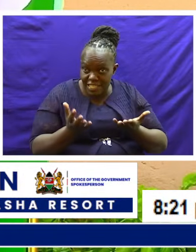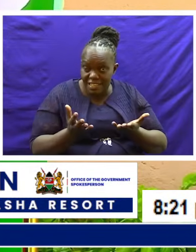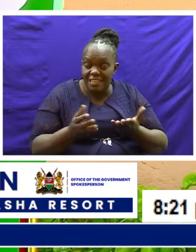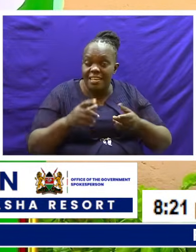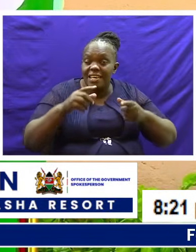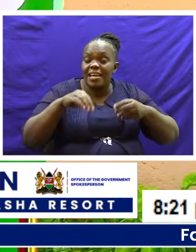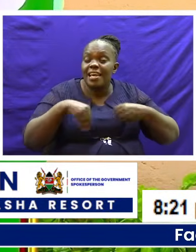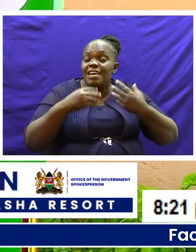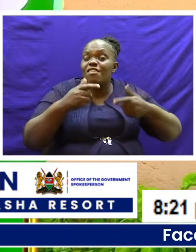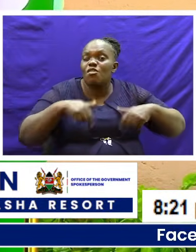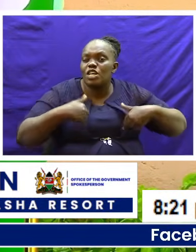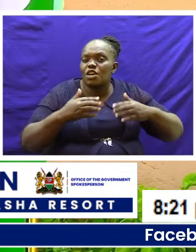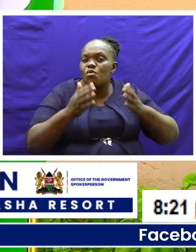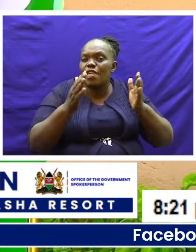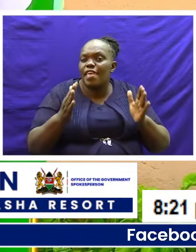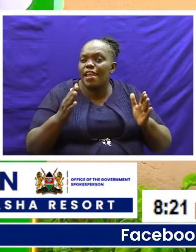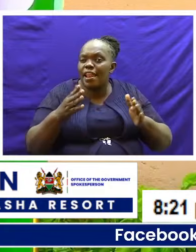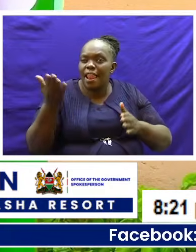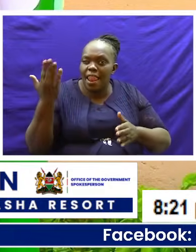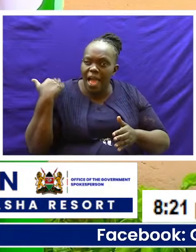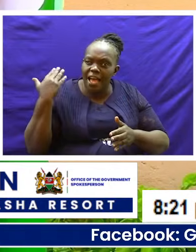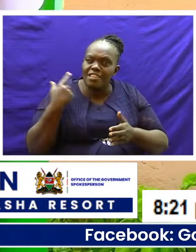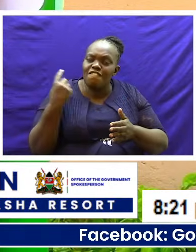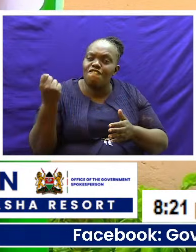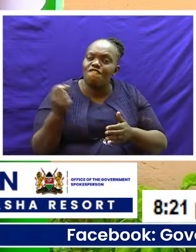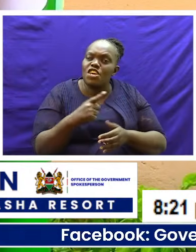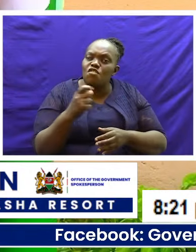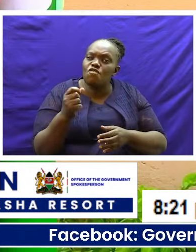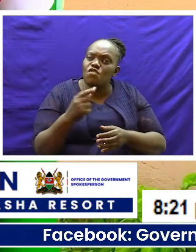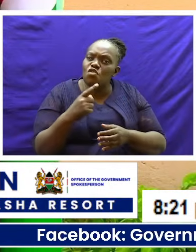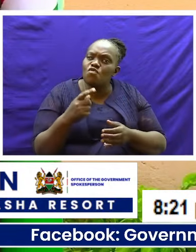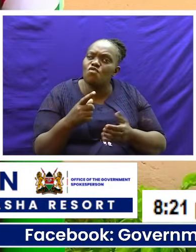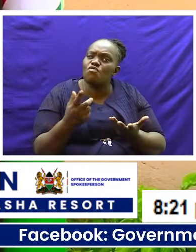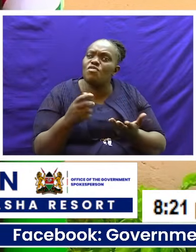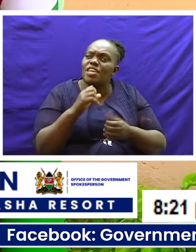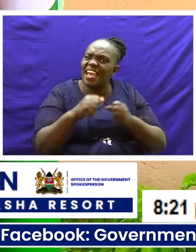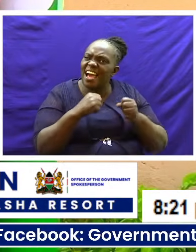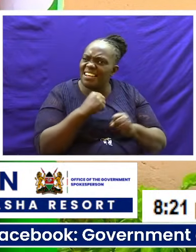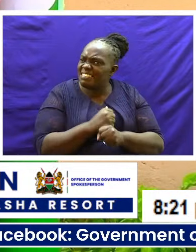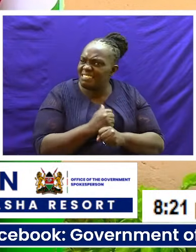and say that within the last few years, we've been able to